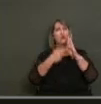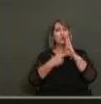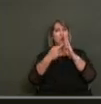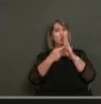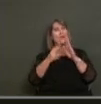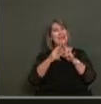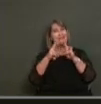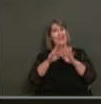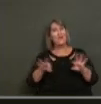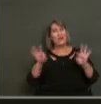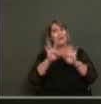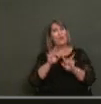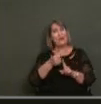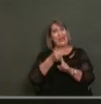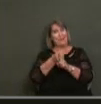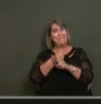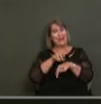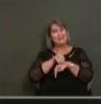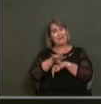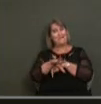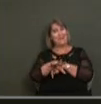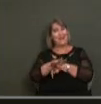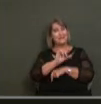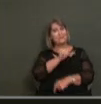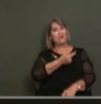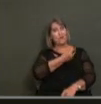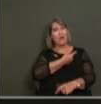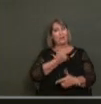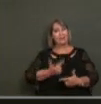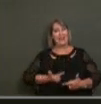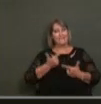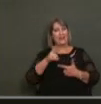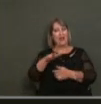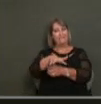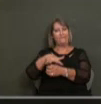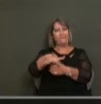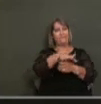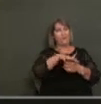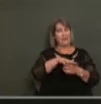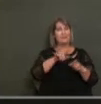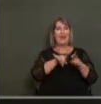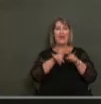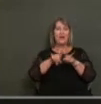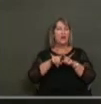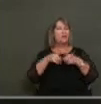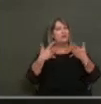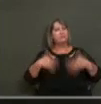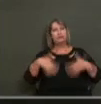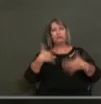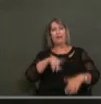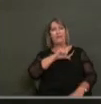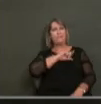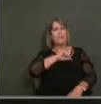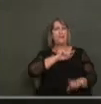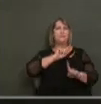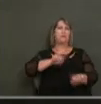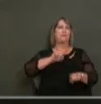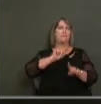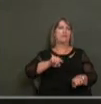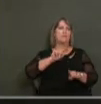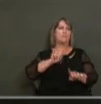It's been impacting the quality of life in many of communities, and it's also been taxing our police officers to respond to those